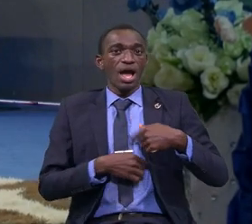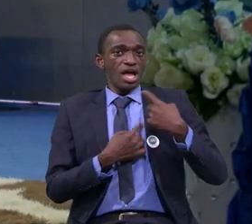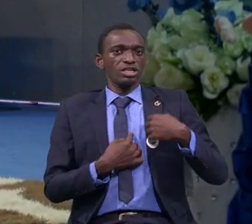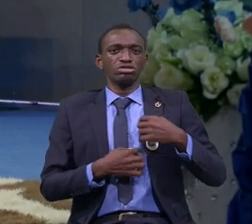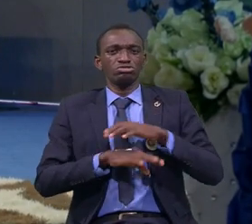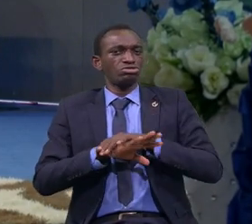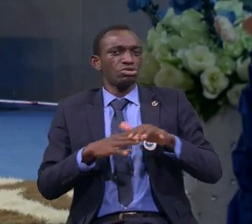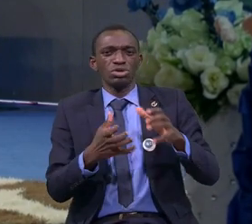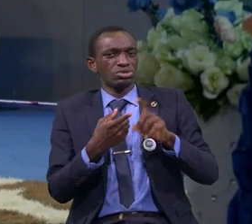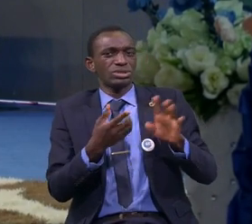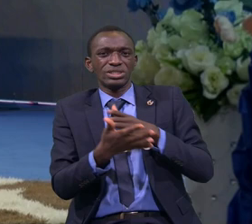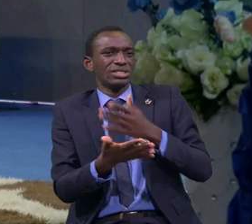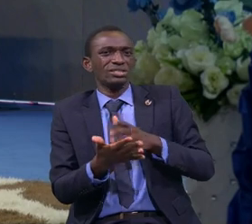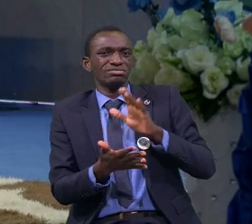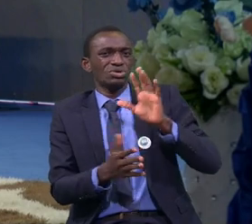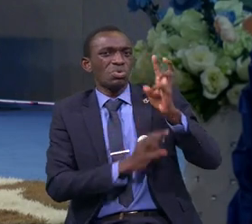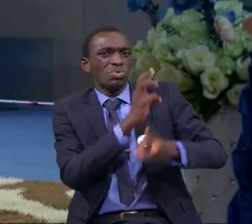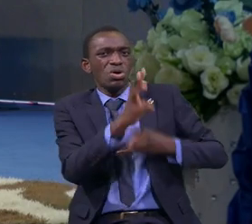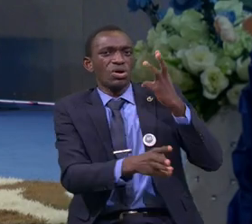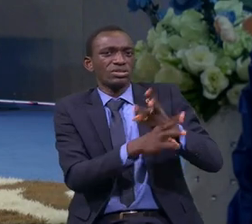of the world anymore.